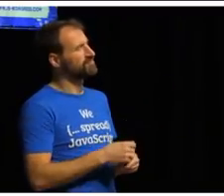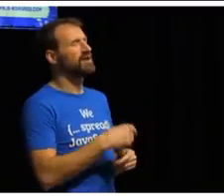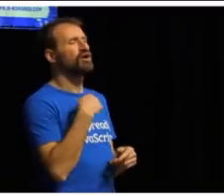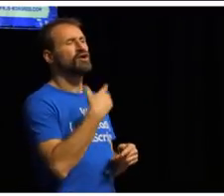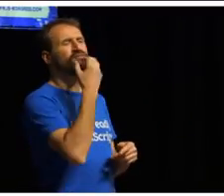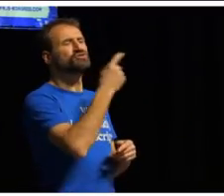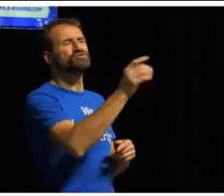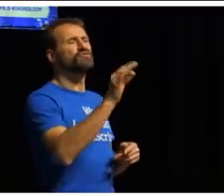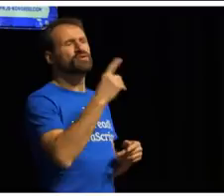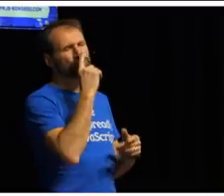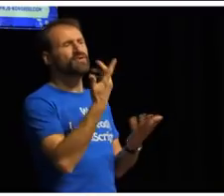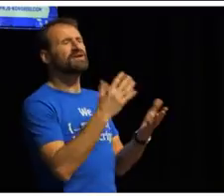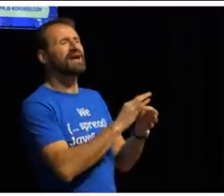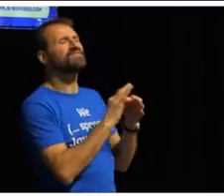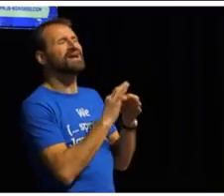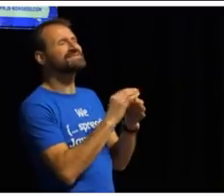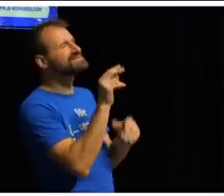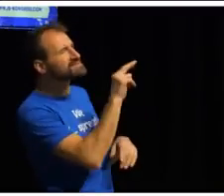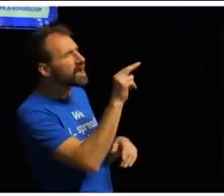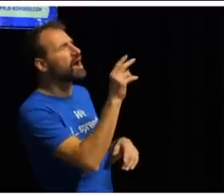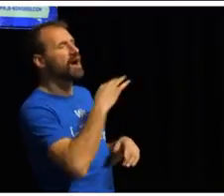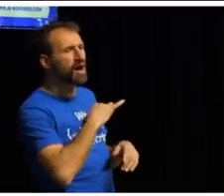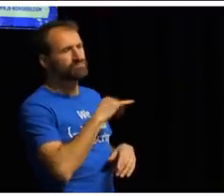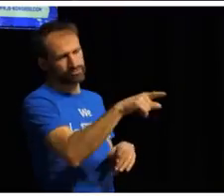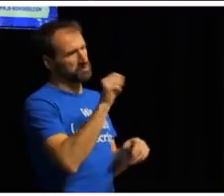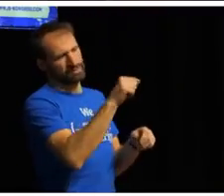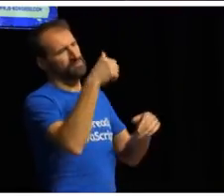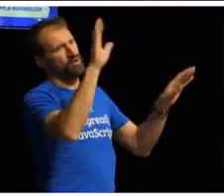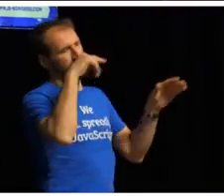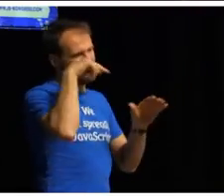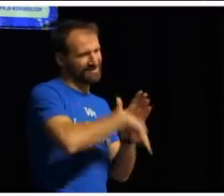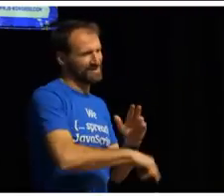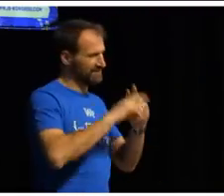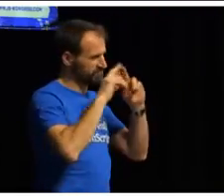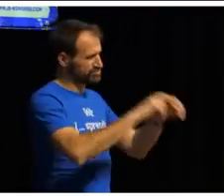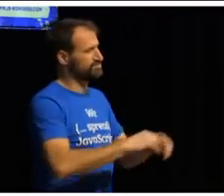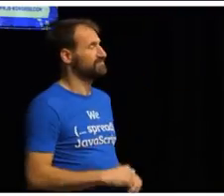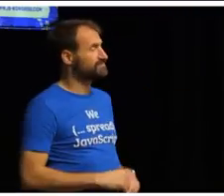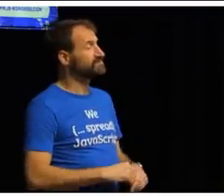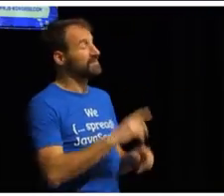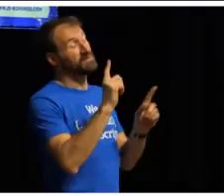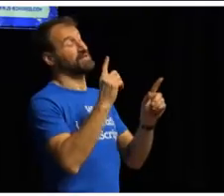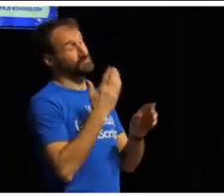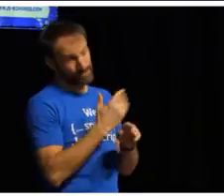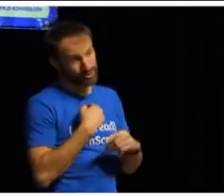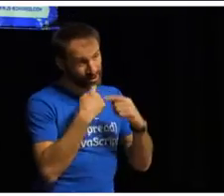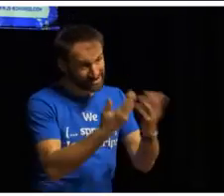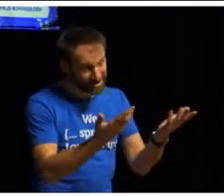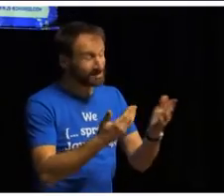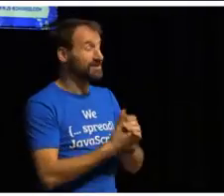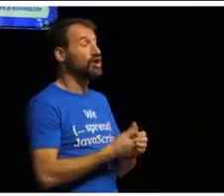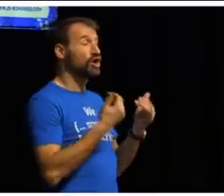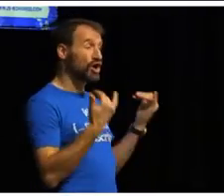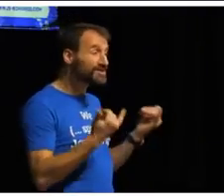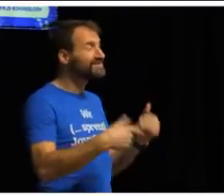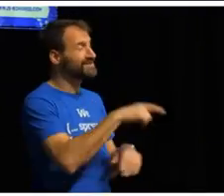reference if you want to study more. There's a lot of very interesting stuff. But as I said, today we're going to look